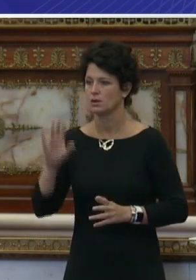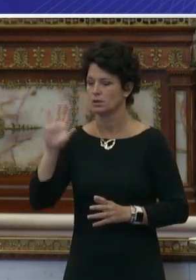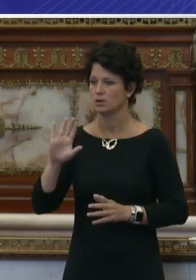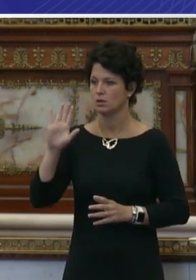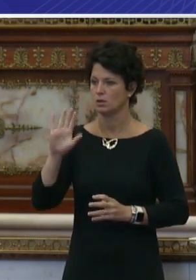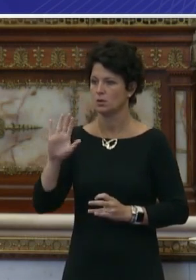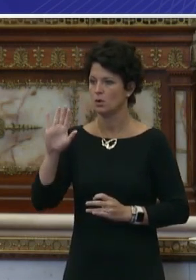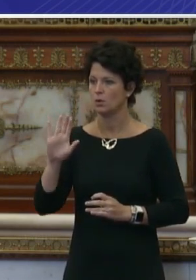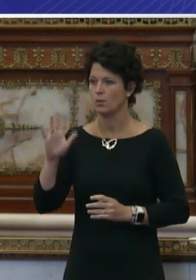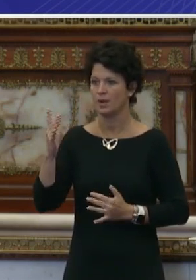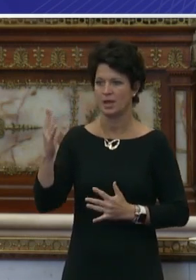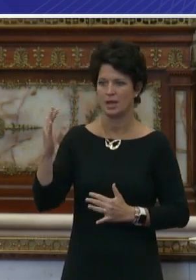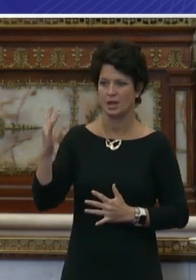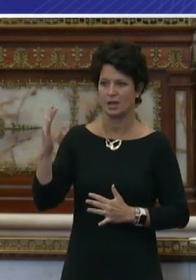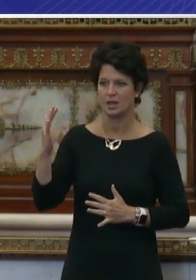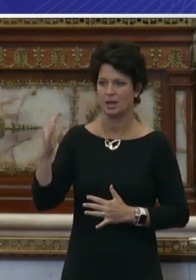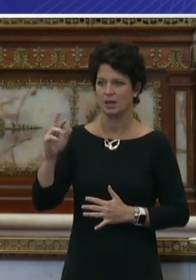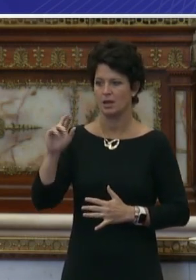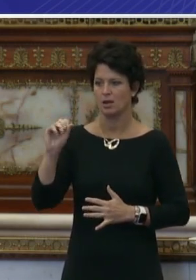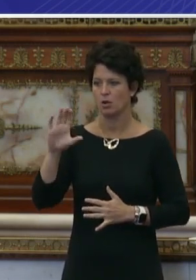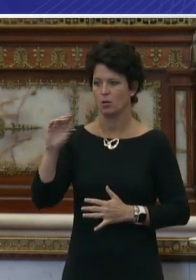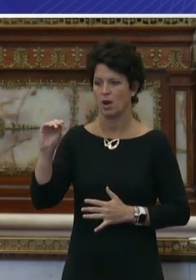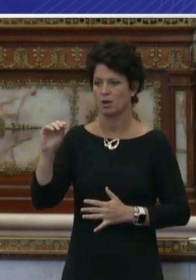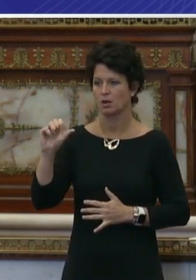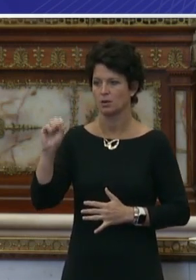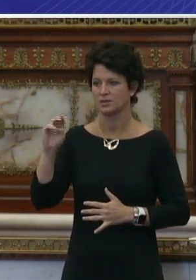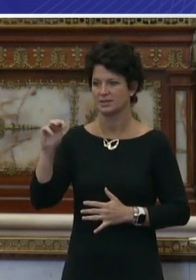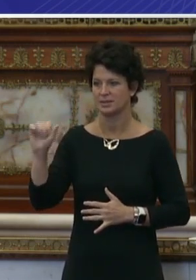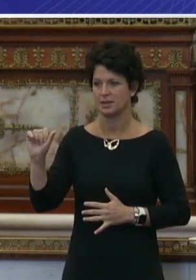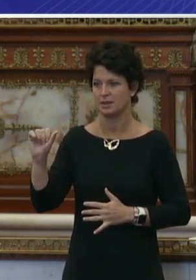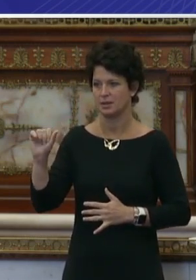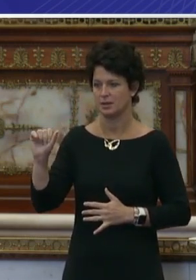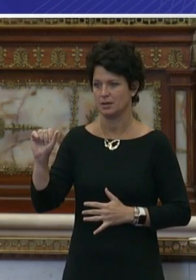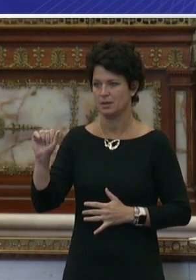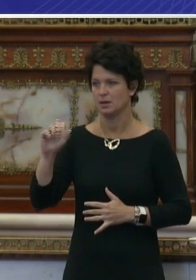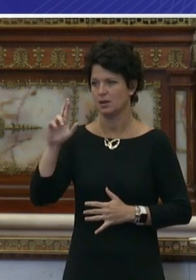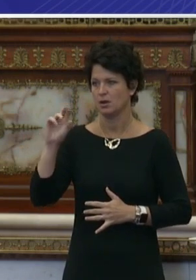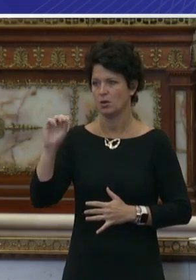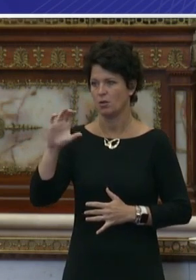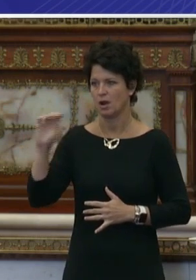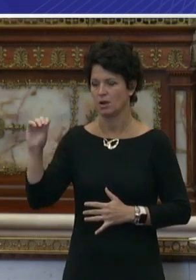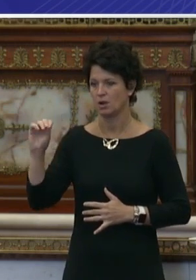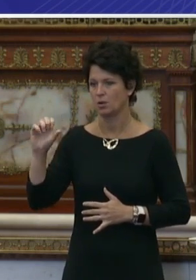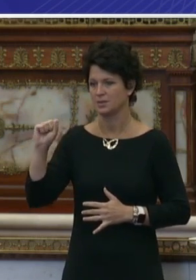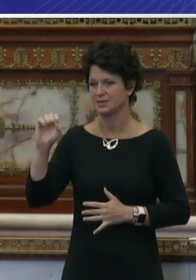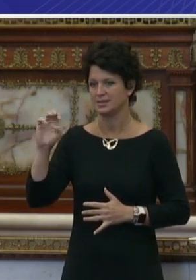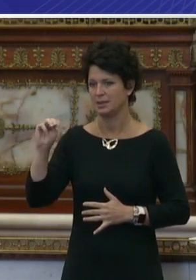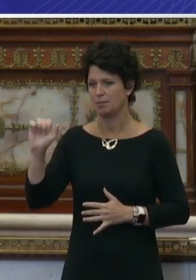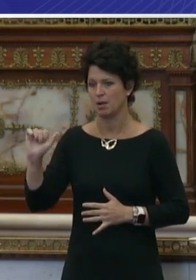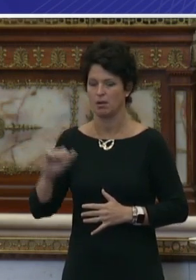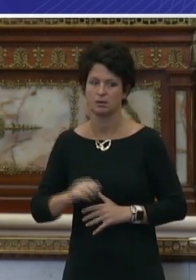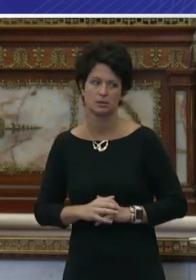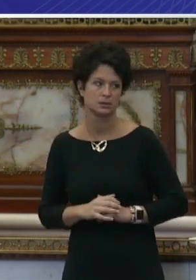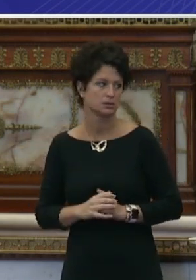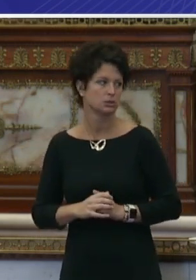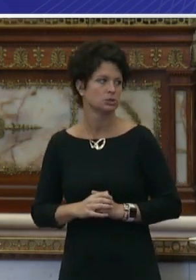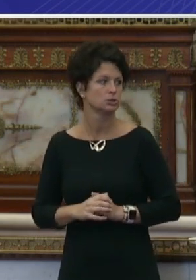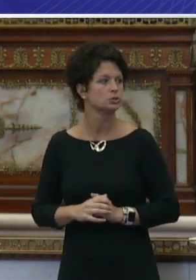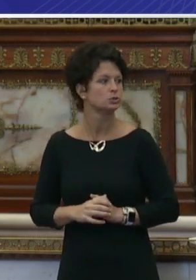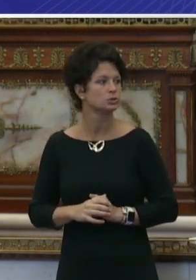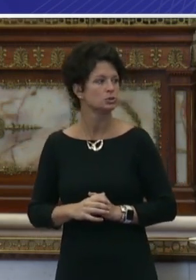next panel. Oh, I'm sorry. Rocco Sema. Rocco Sema.